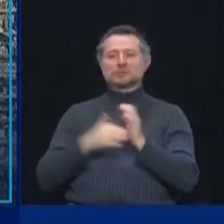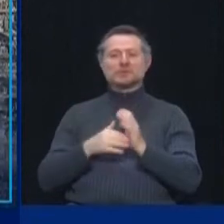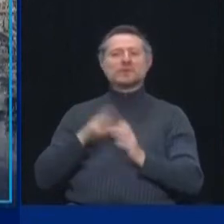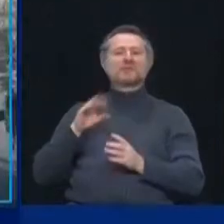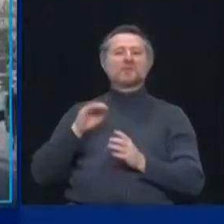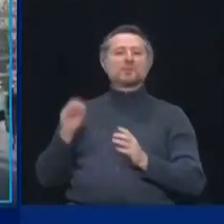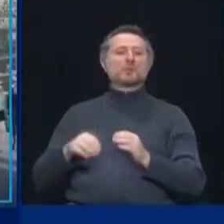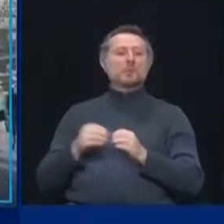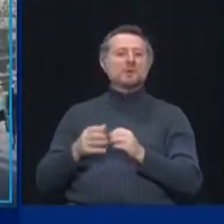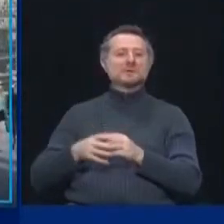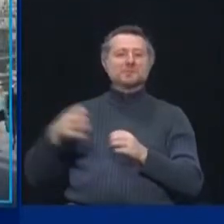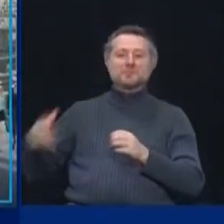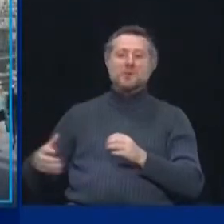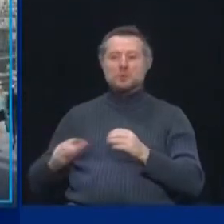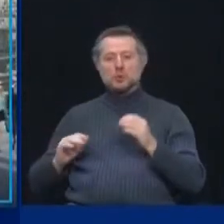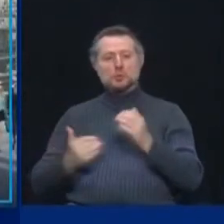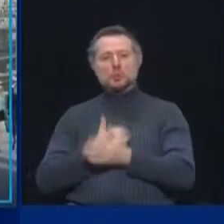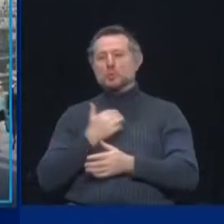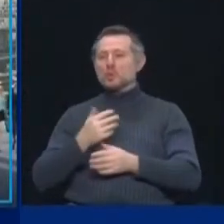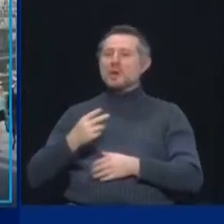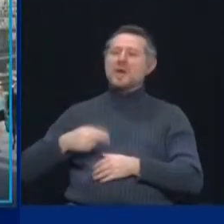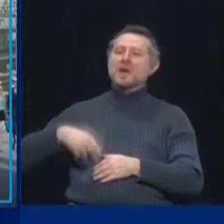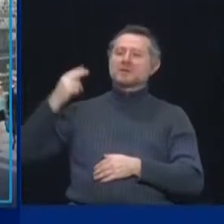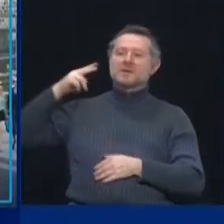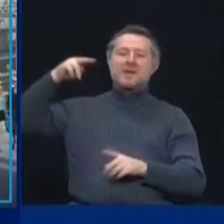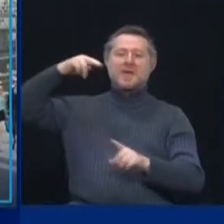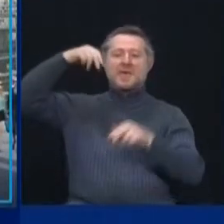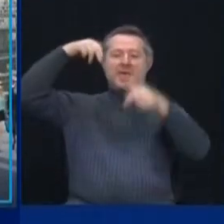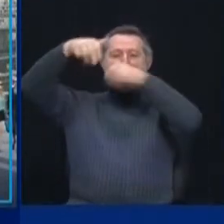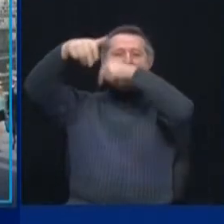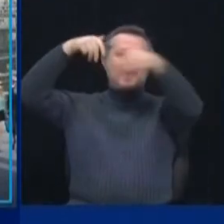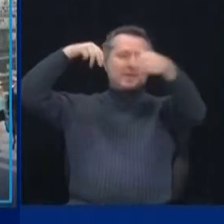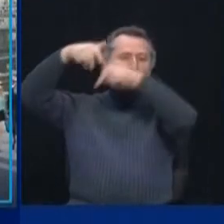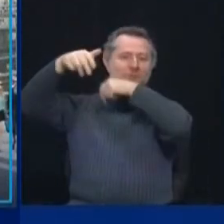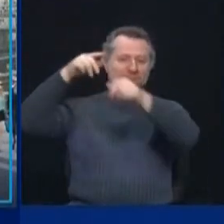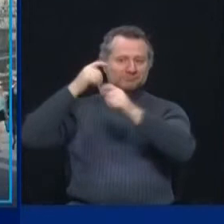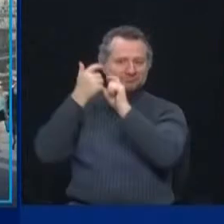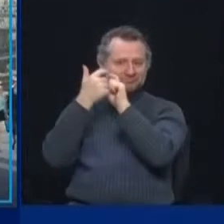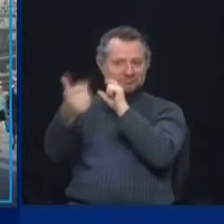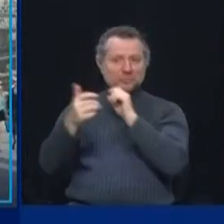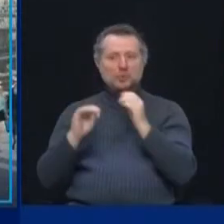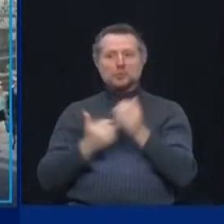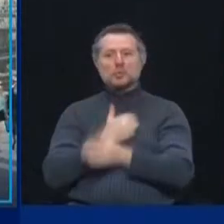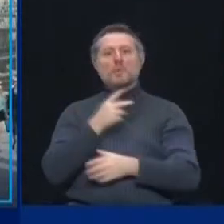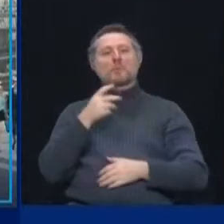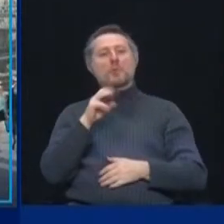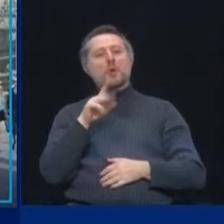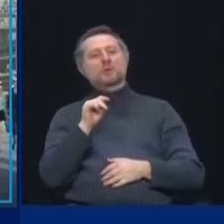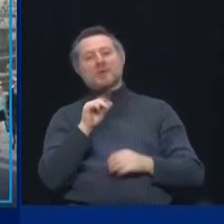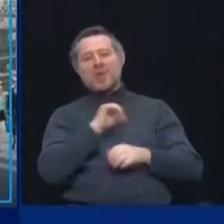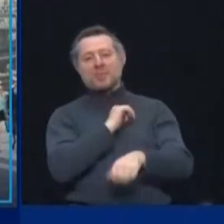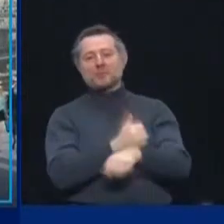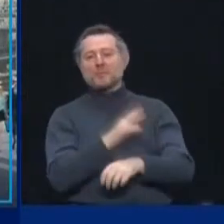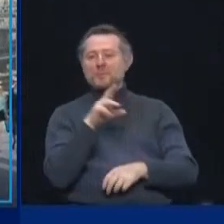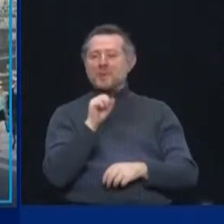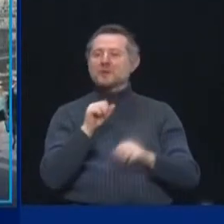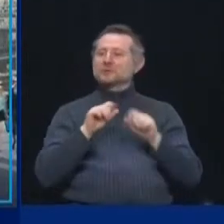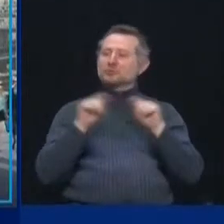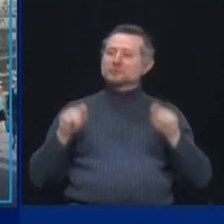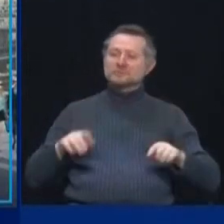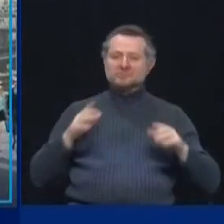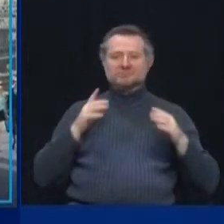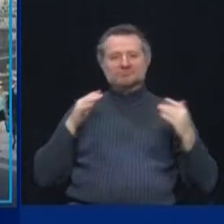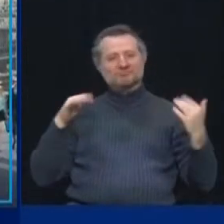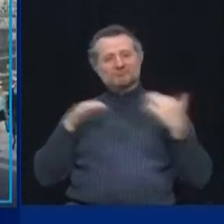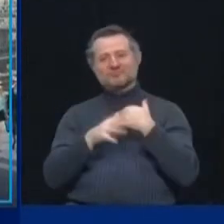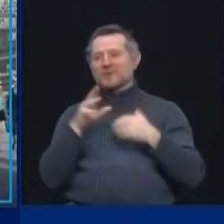tourist attractions. We're going to build a new Port Authority bus terminal, finally, which has been